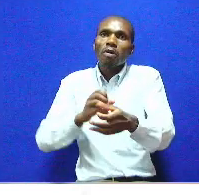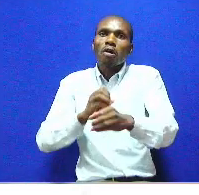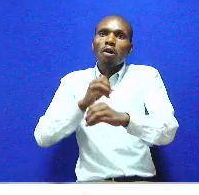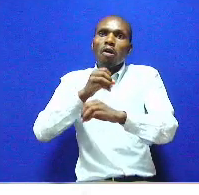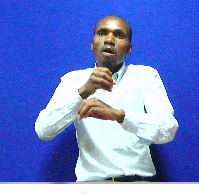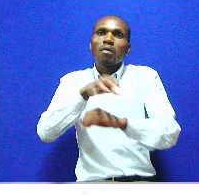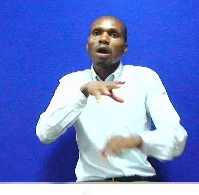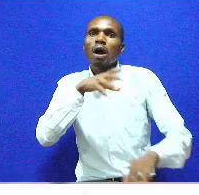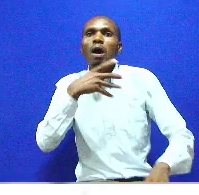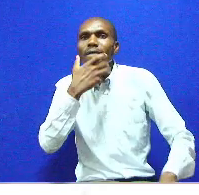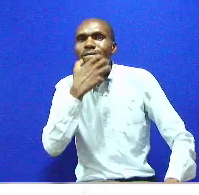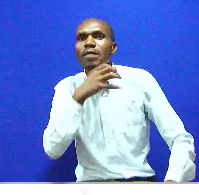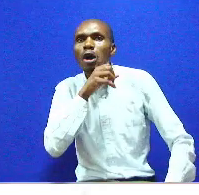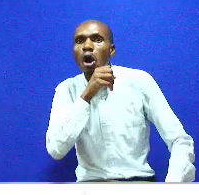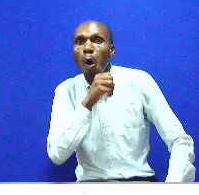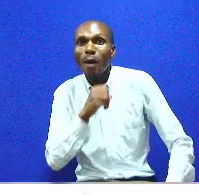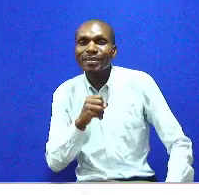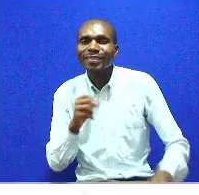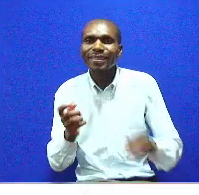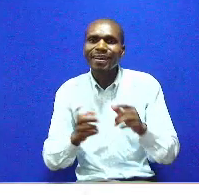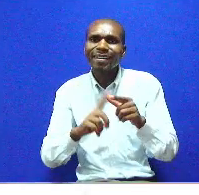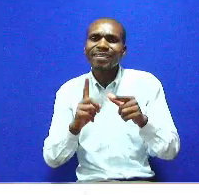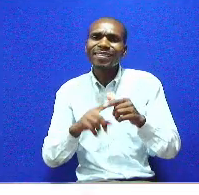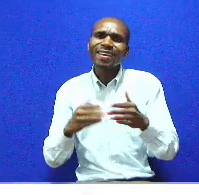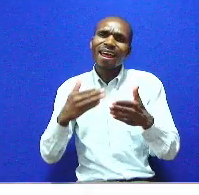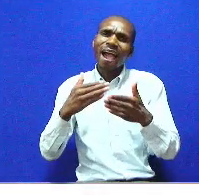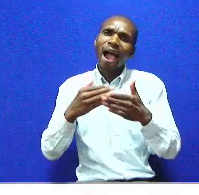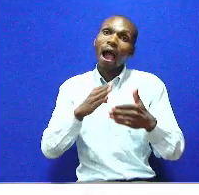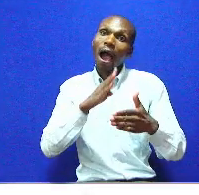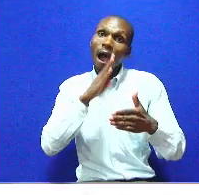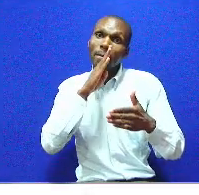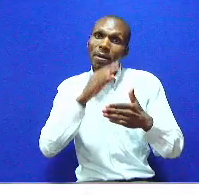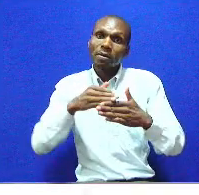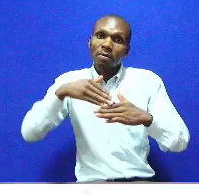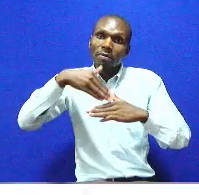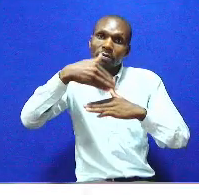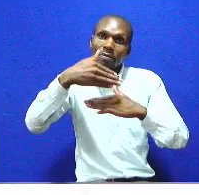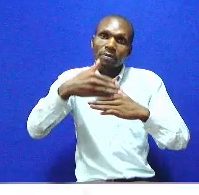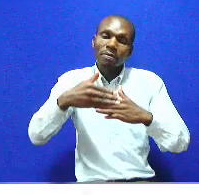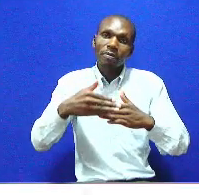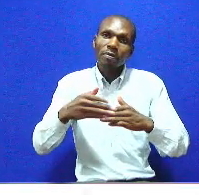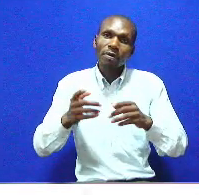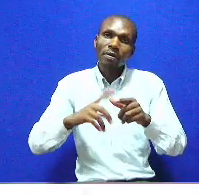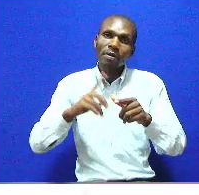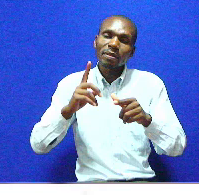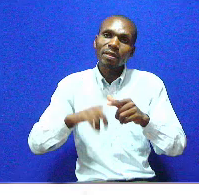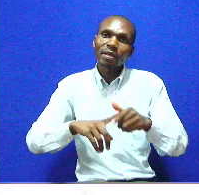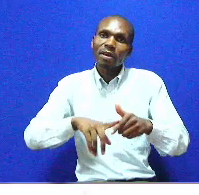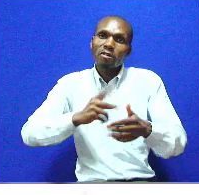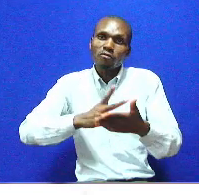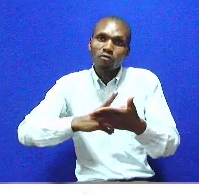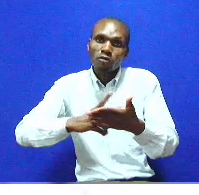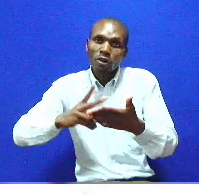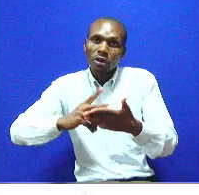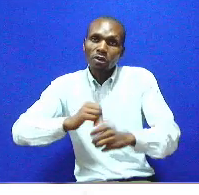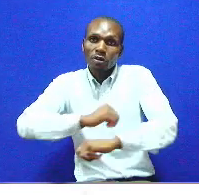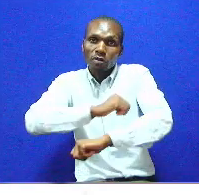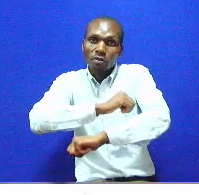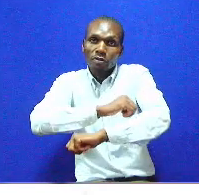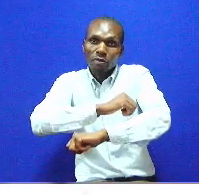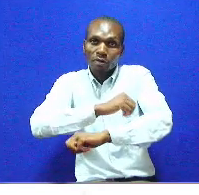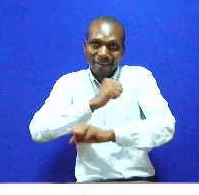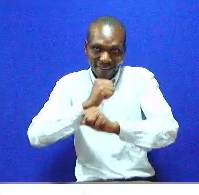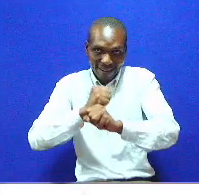runners have been forwarded to the Directorate of Adult and Continuing Education for placement